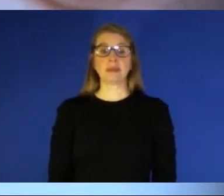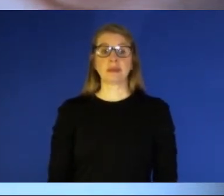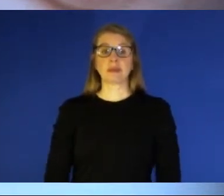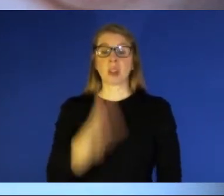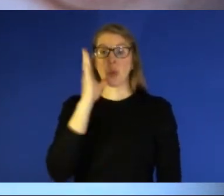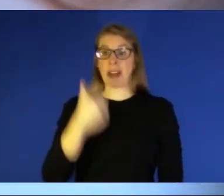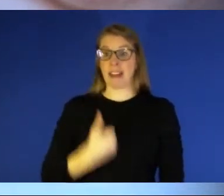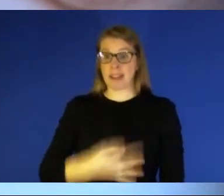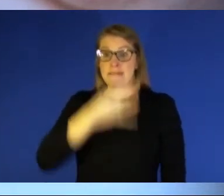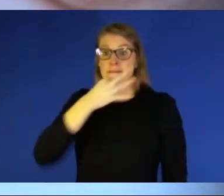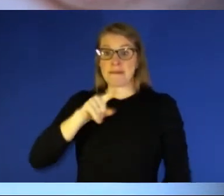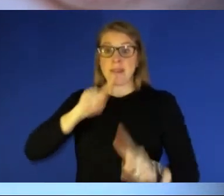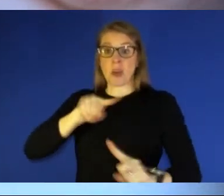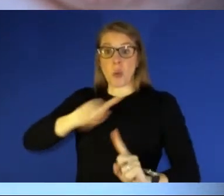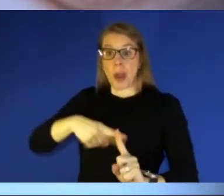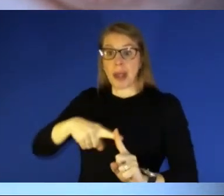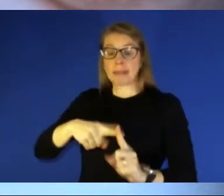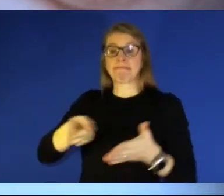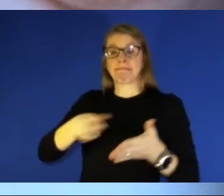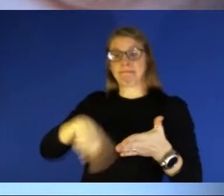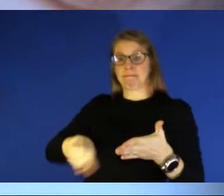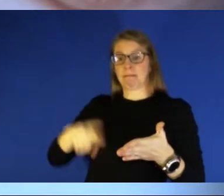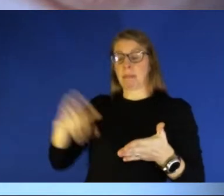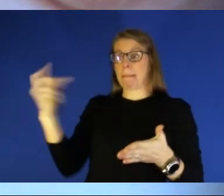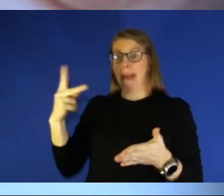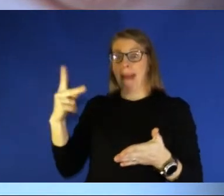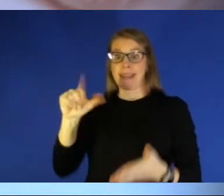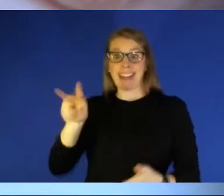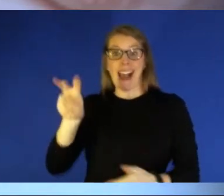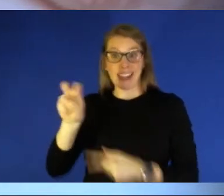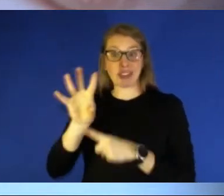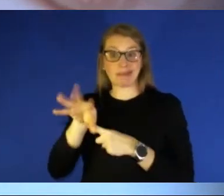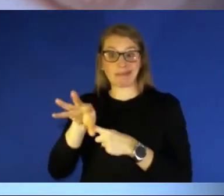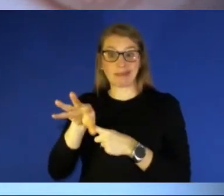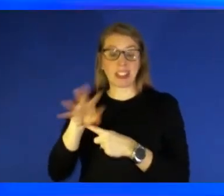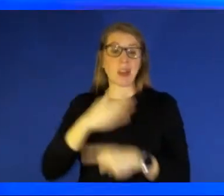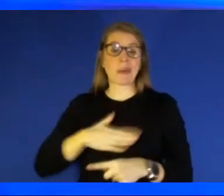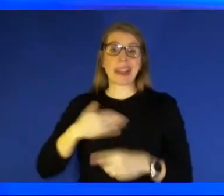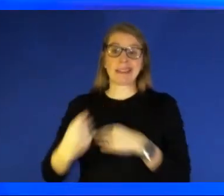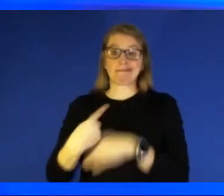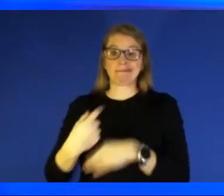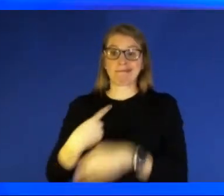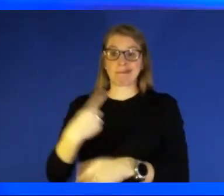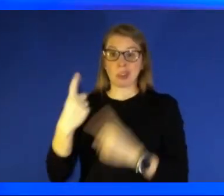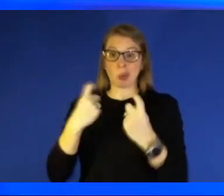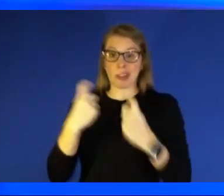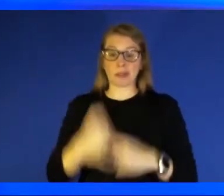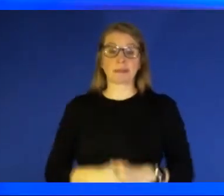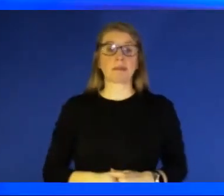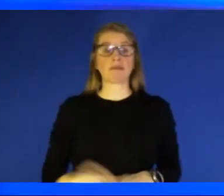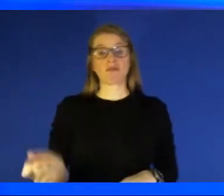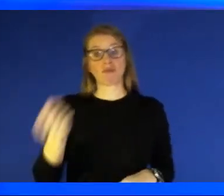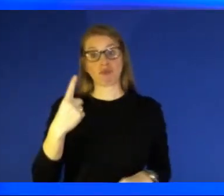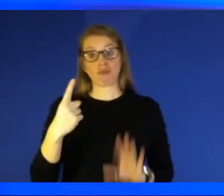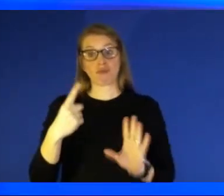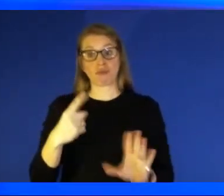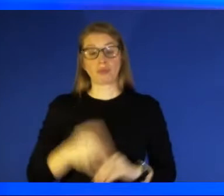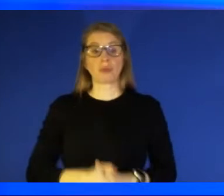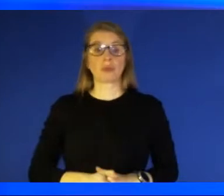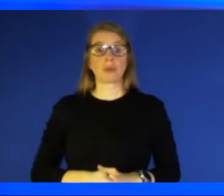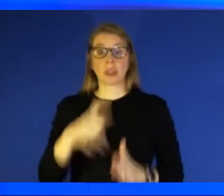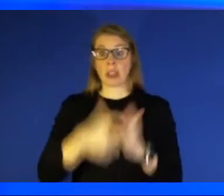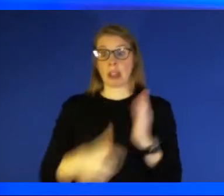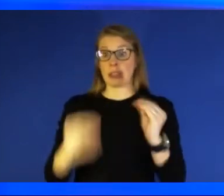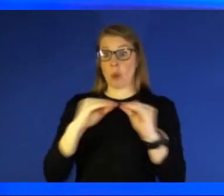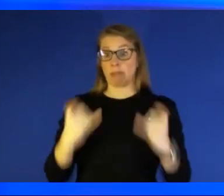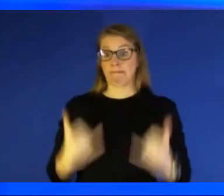them next week when we are back live, so please send us your questions. Make no mistake about it, it is costing more these days to